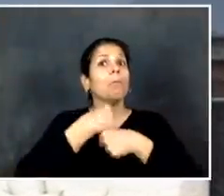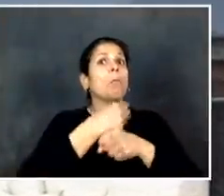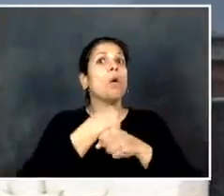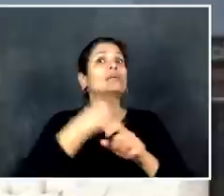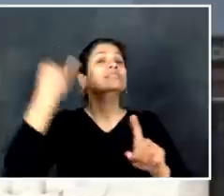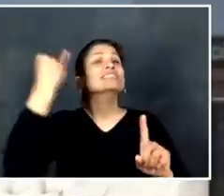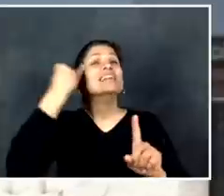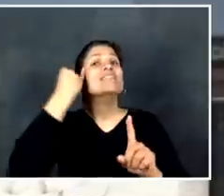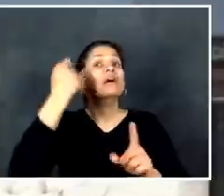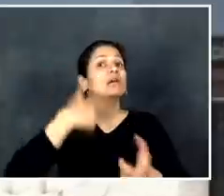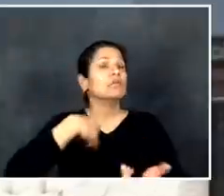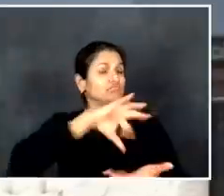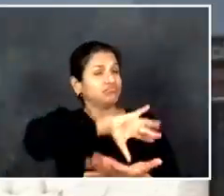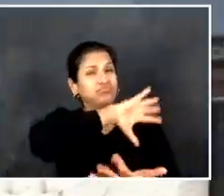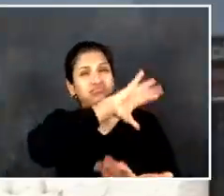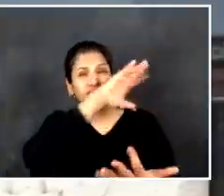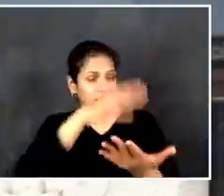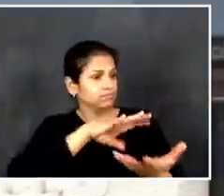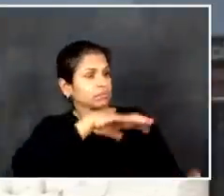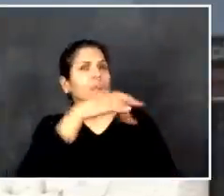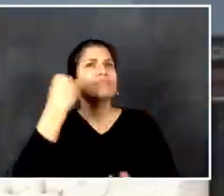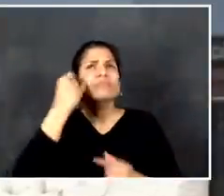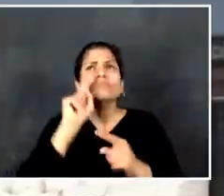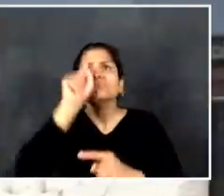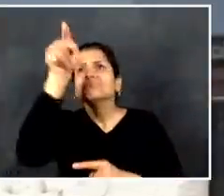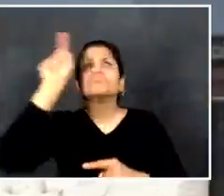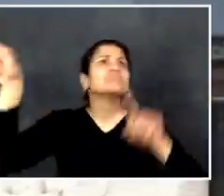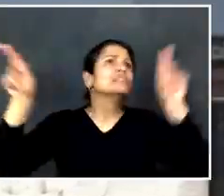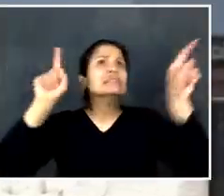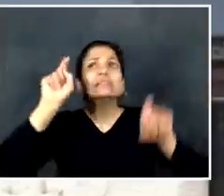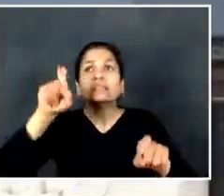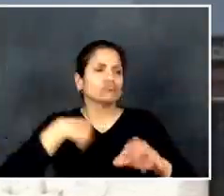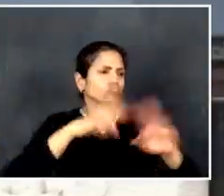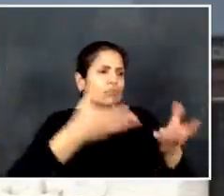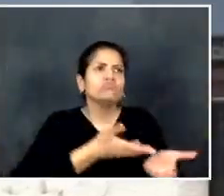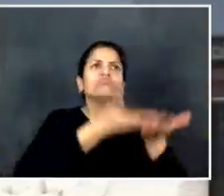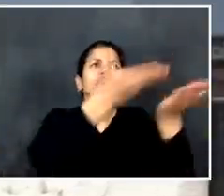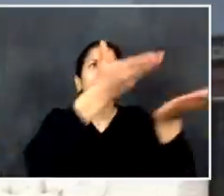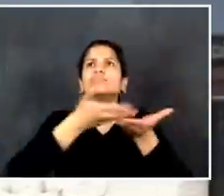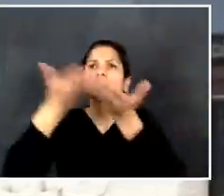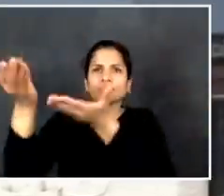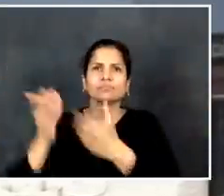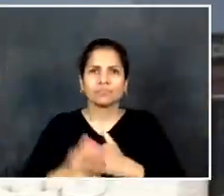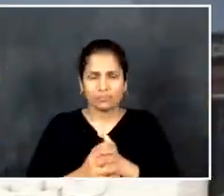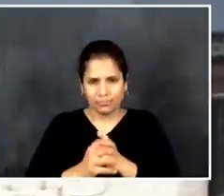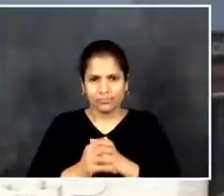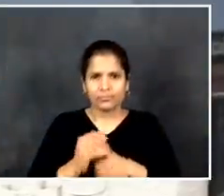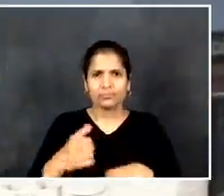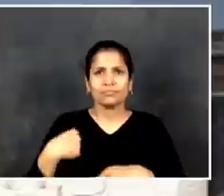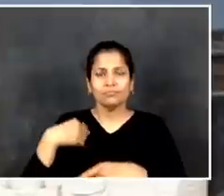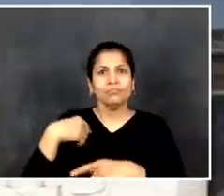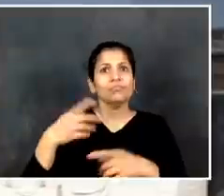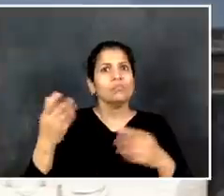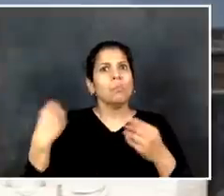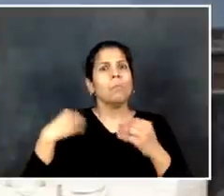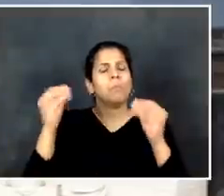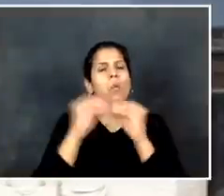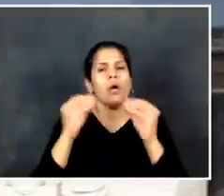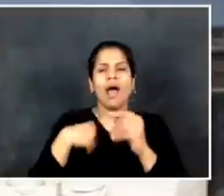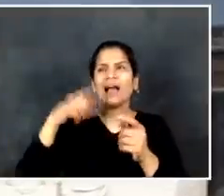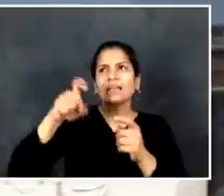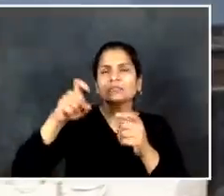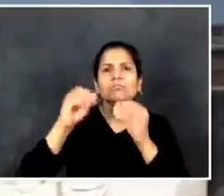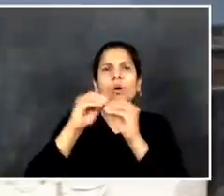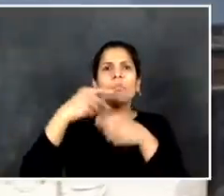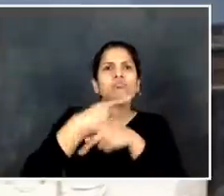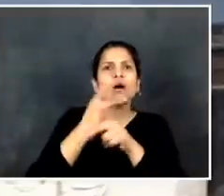purchase in quantity to fill our reserve. But my perfect model, the thing I want to drive toward, is a physical